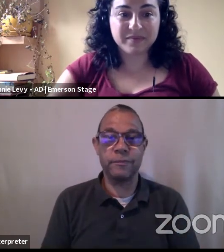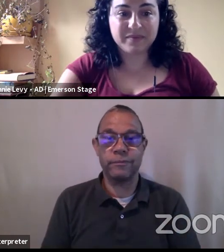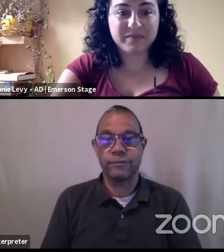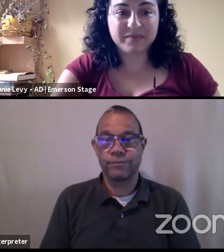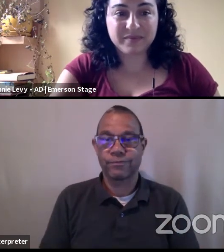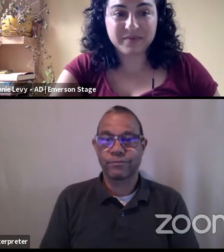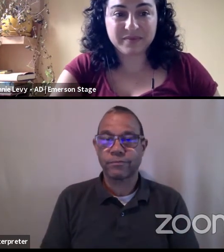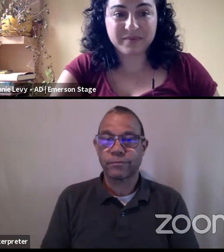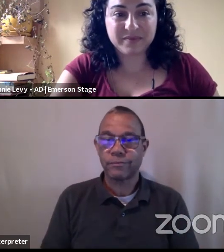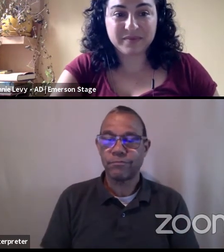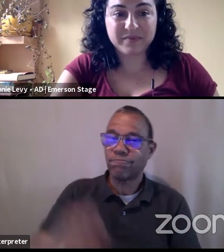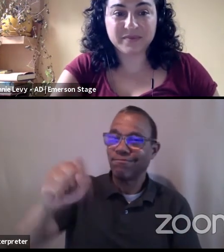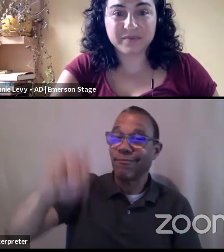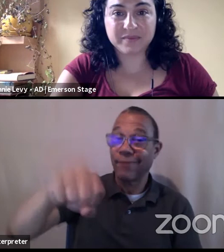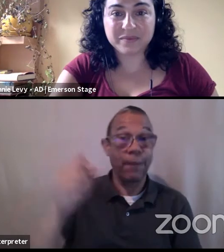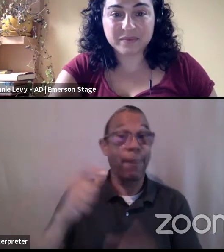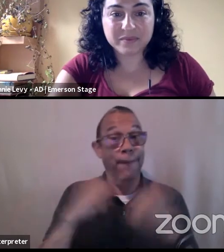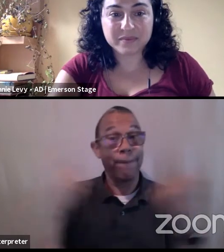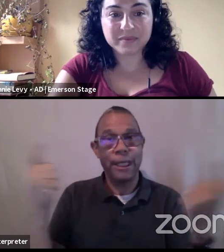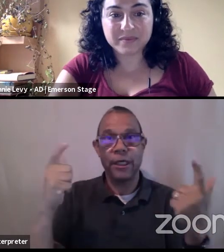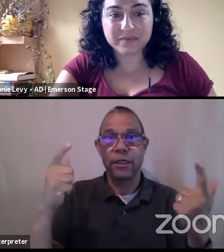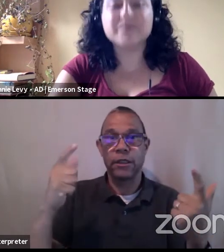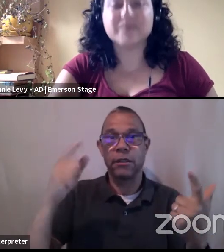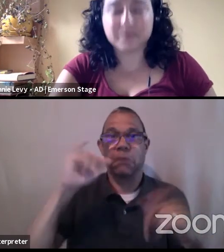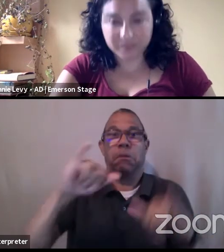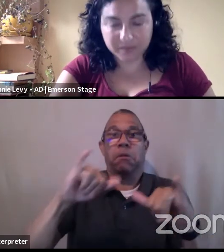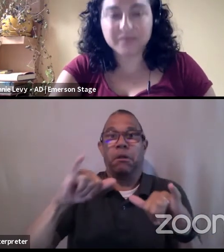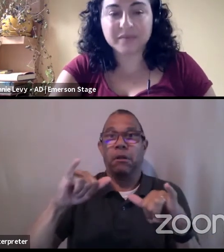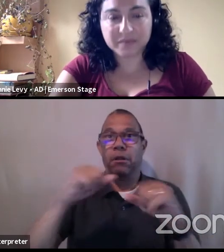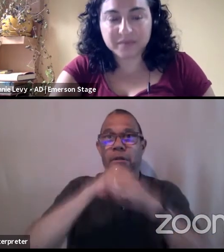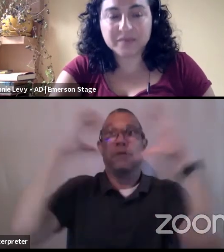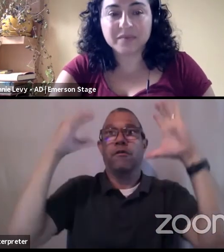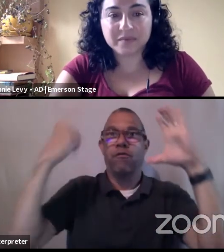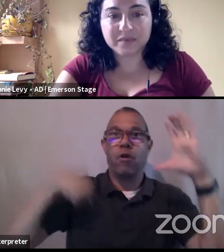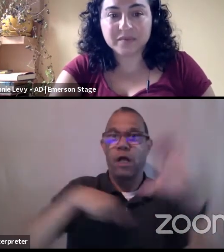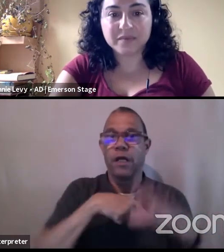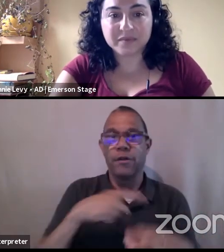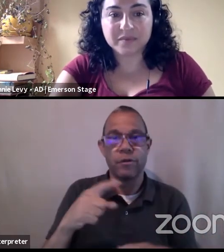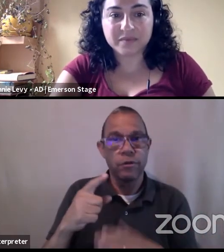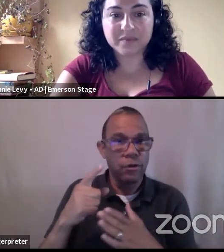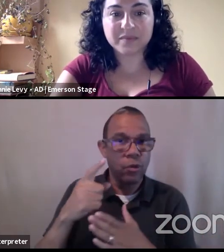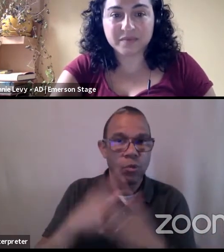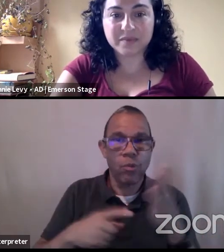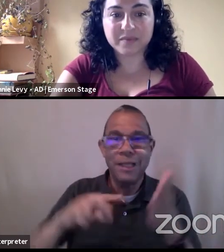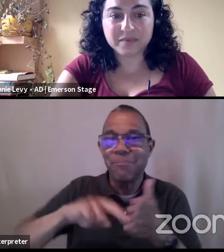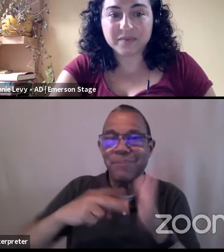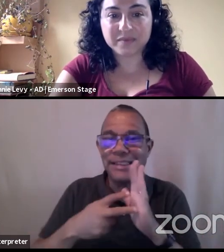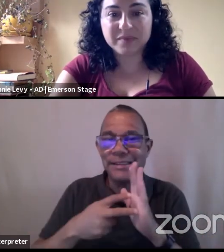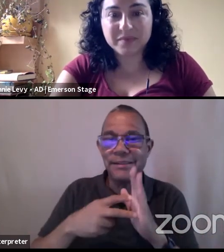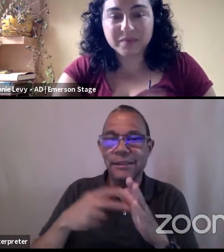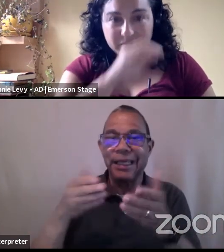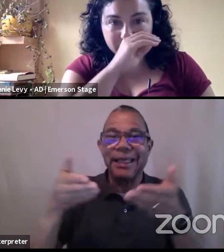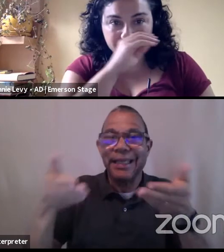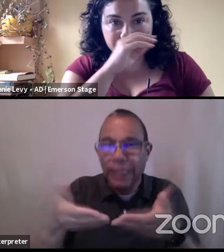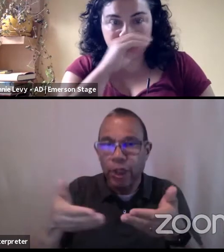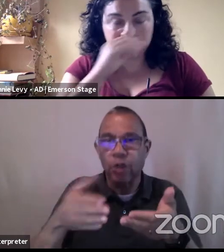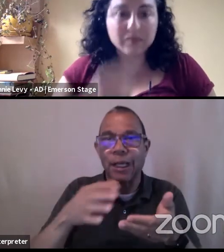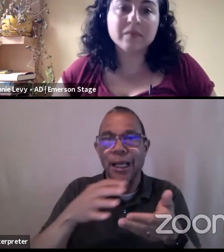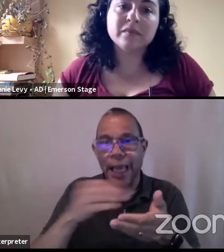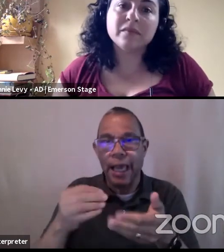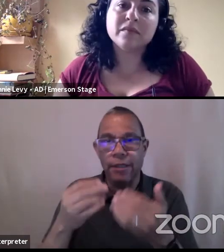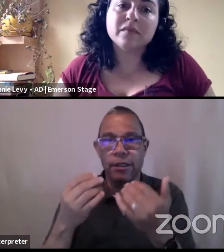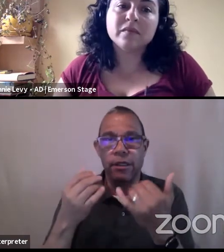what is, what is, uh, presence? Uh, what is, uh, here and now? You know what,